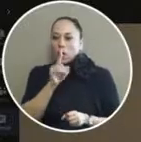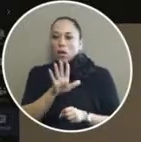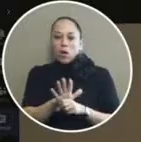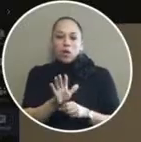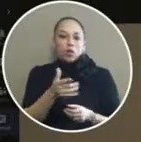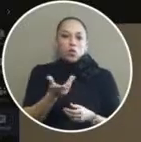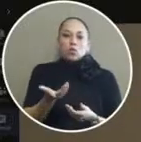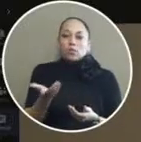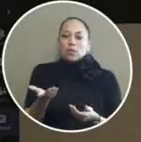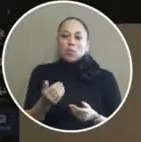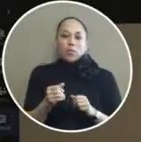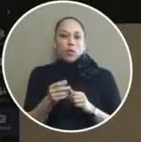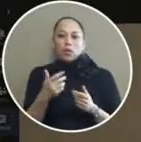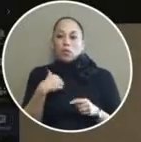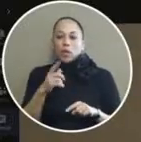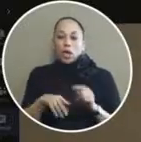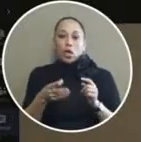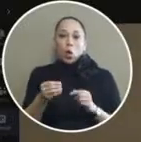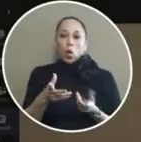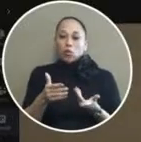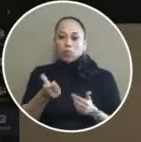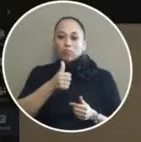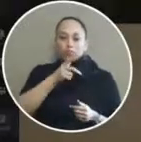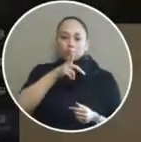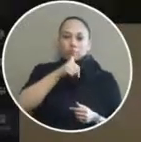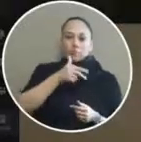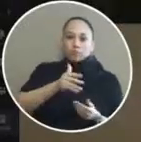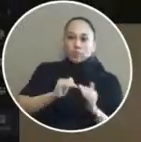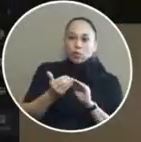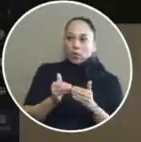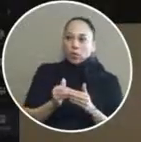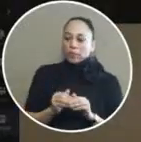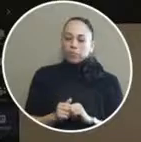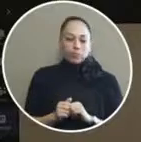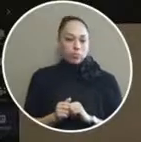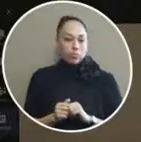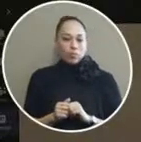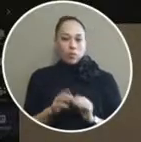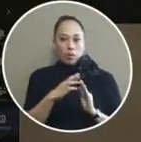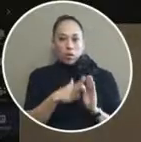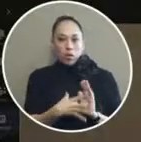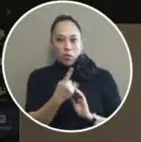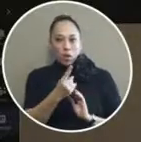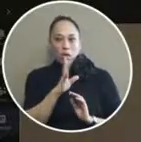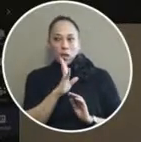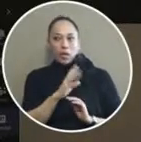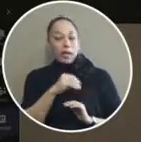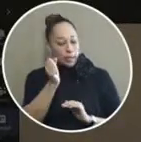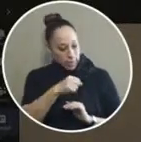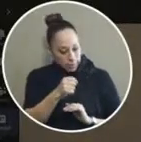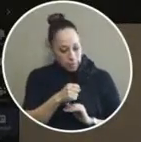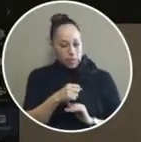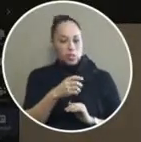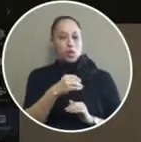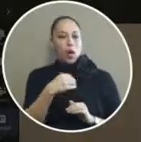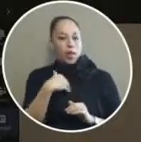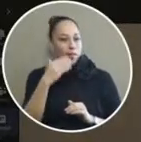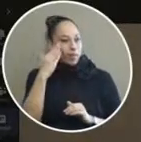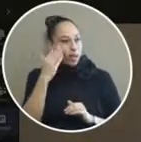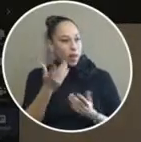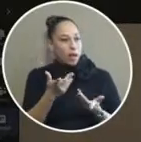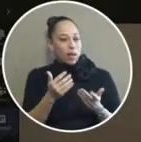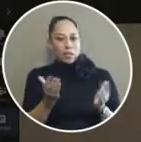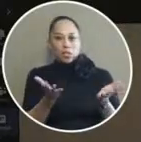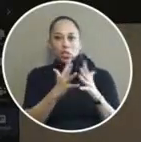doing for the community. Yeah, so I guess it concerned me that the Wallenberg site is going to be closed down, and